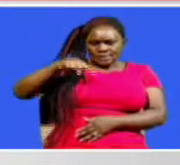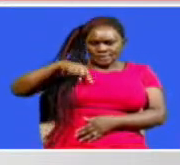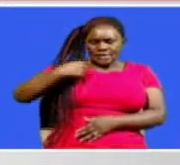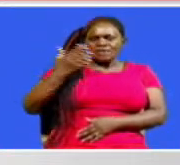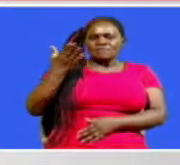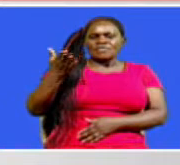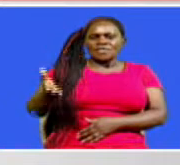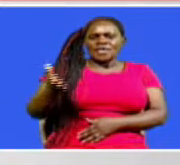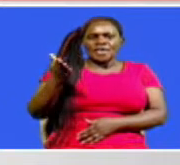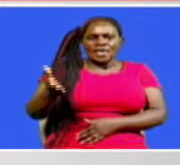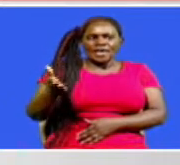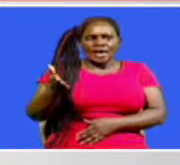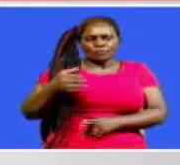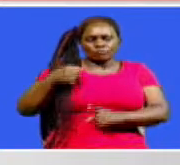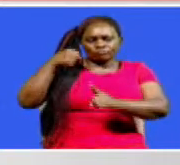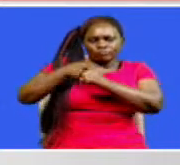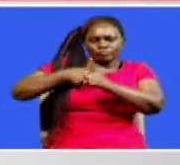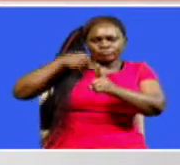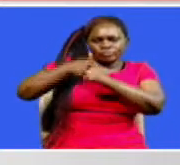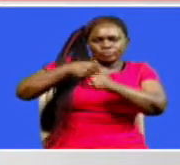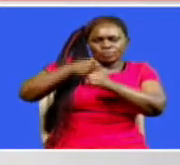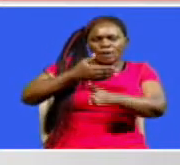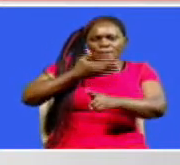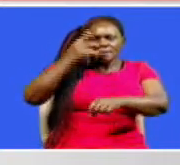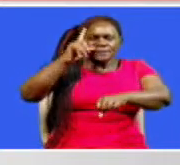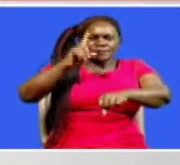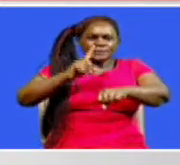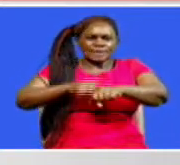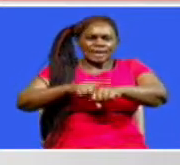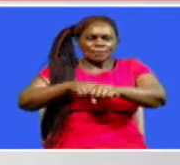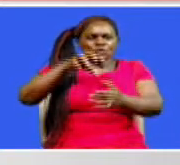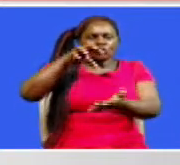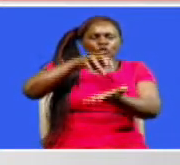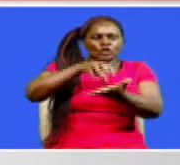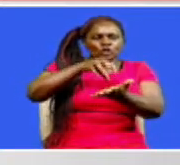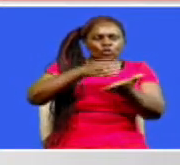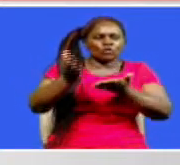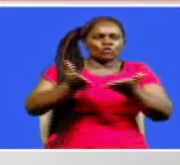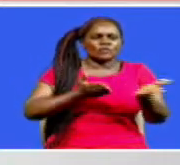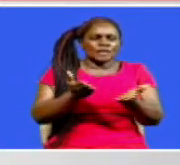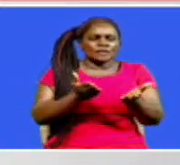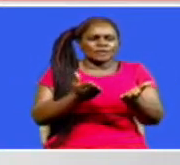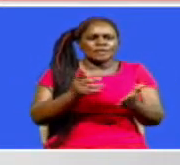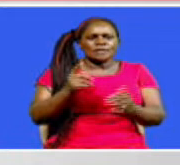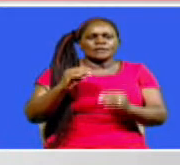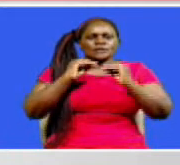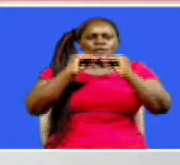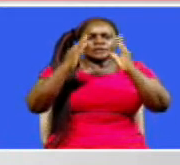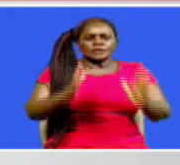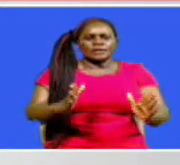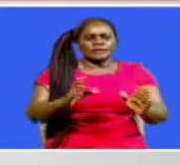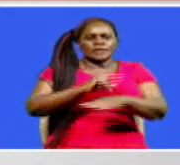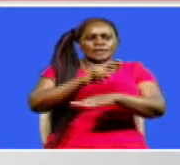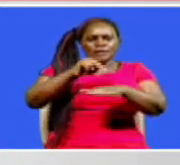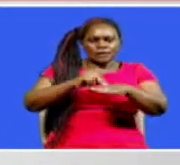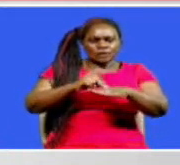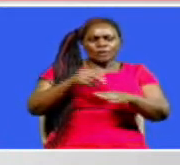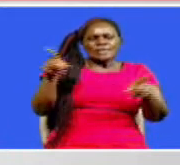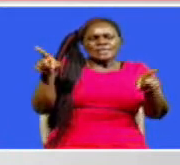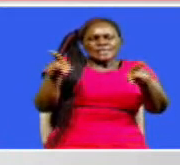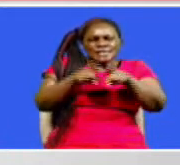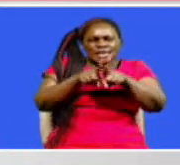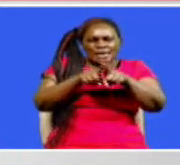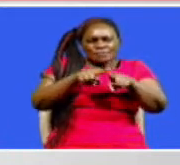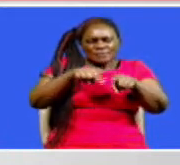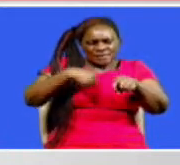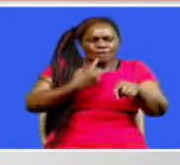there to advocate for better terms and conditions of service for teachers in this republic. And that is exactly